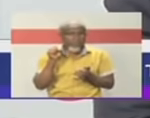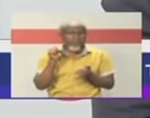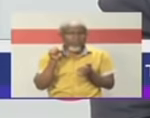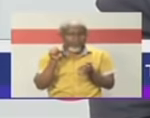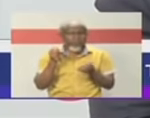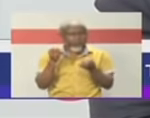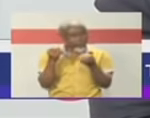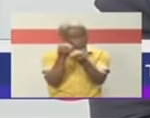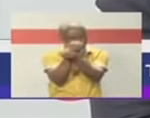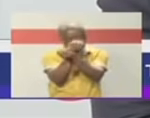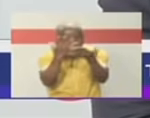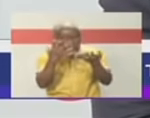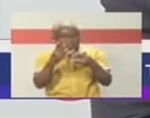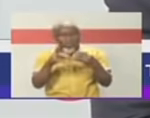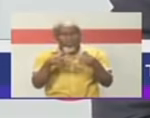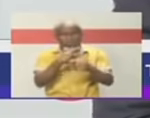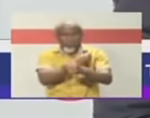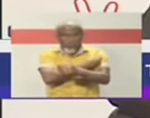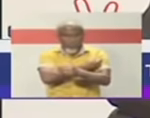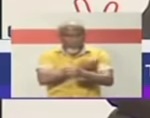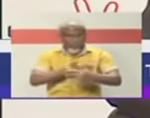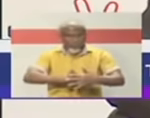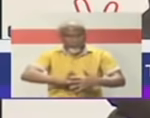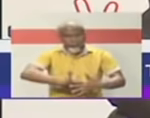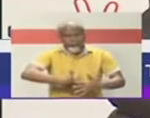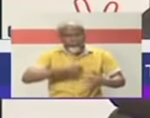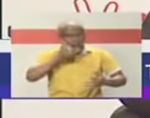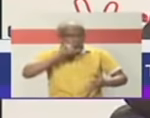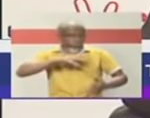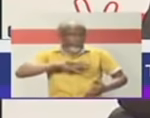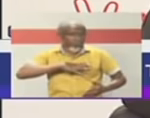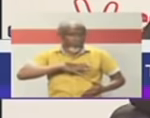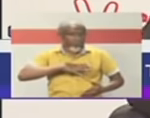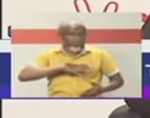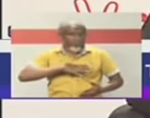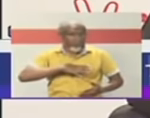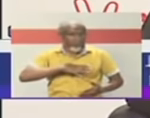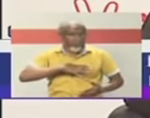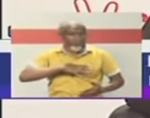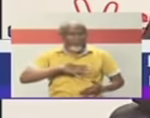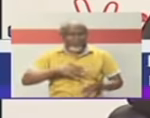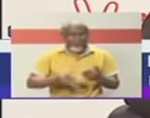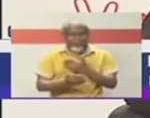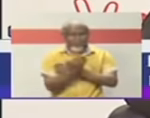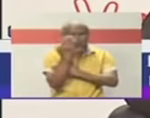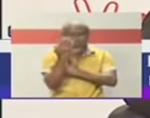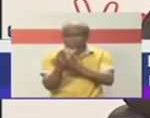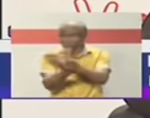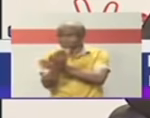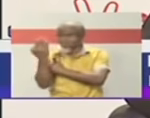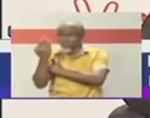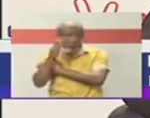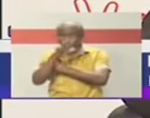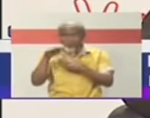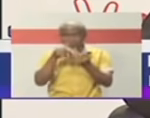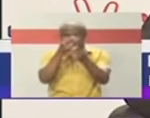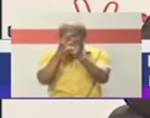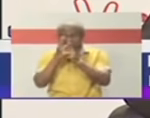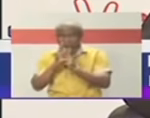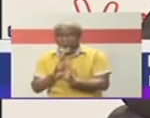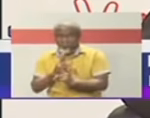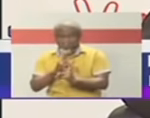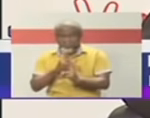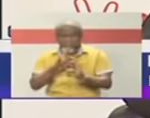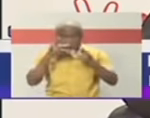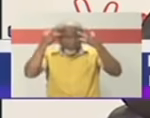women in Trinidad and Tobago. Good morning. Good morning, thank you, Al, and good morning, Honourable Minister and other members of